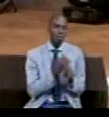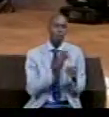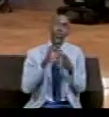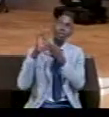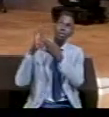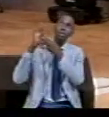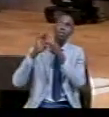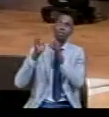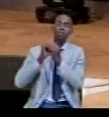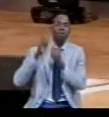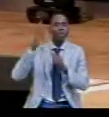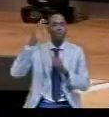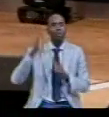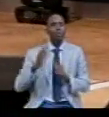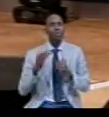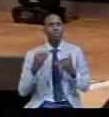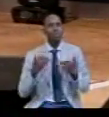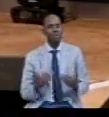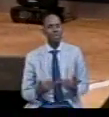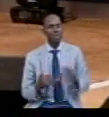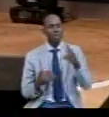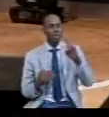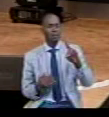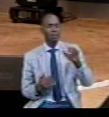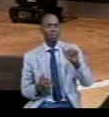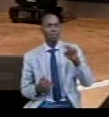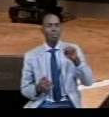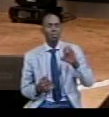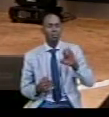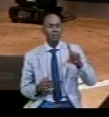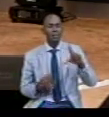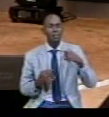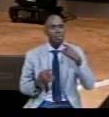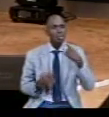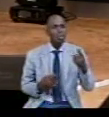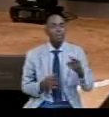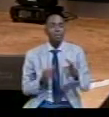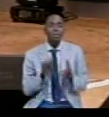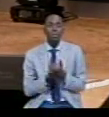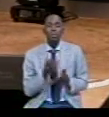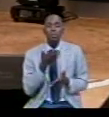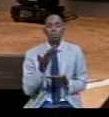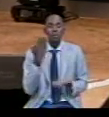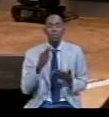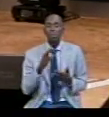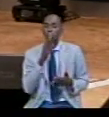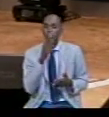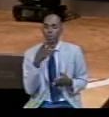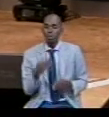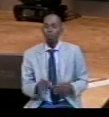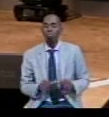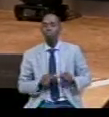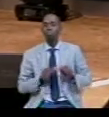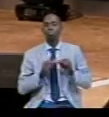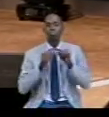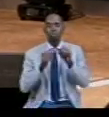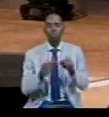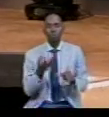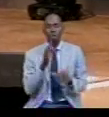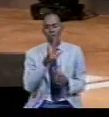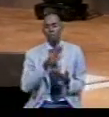could Daniel tell him that it could be the lengthening of thy tranquility? Because